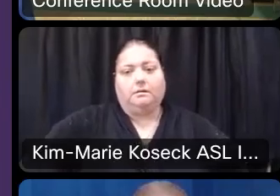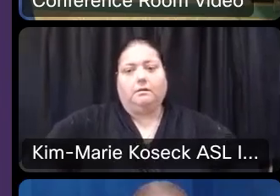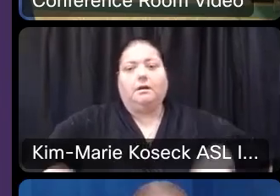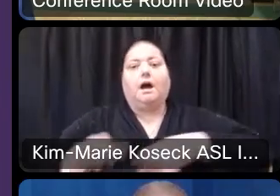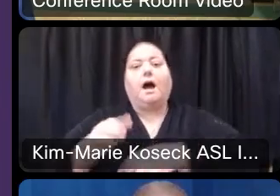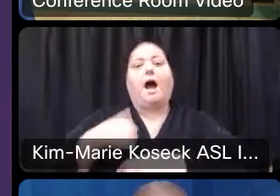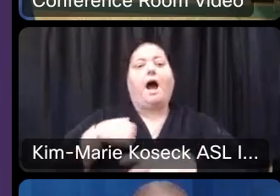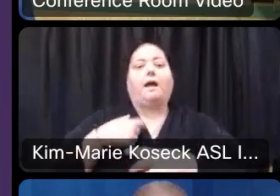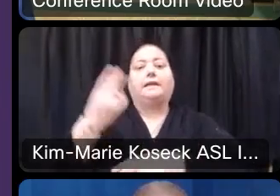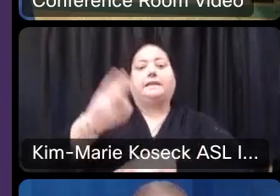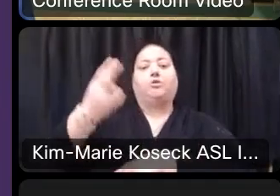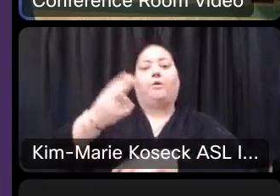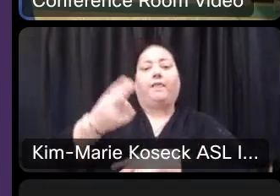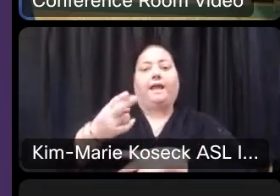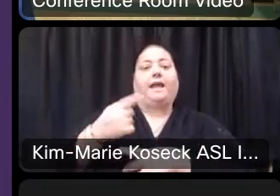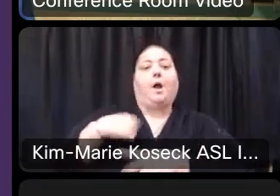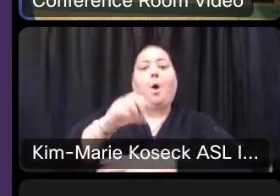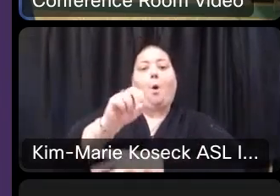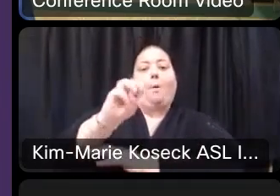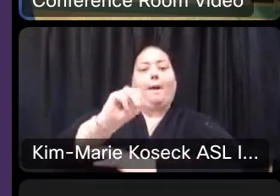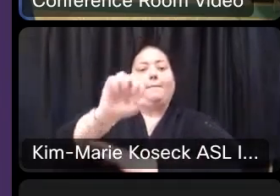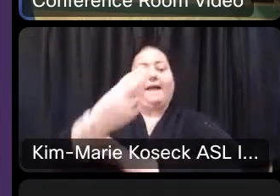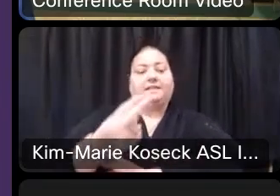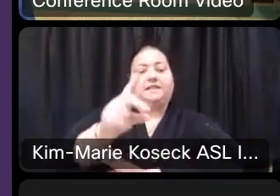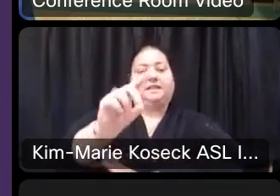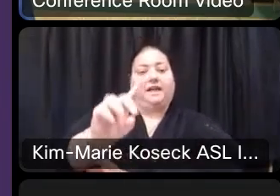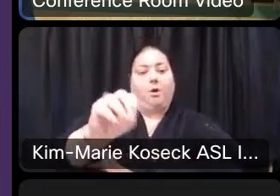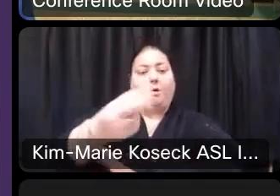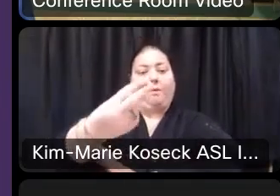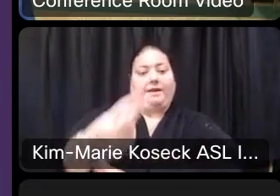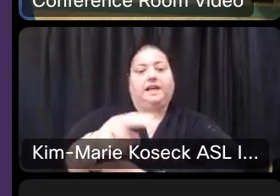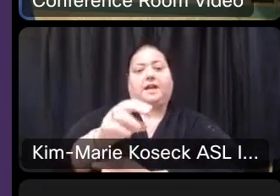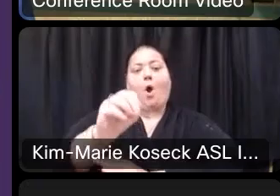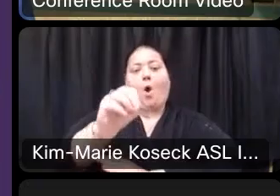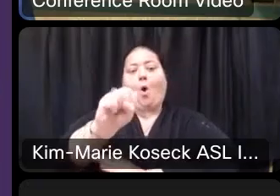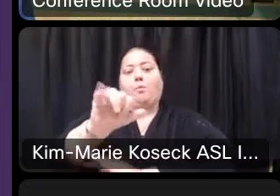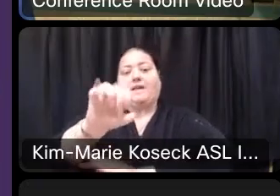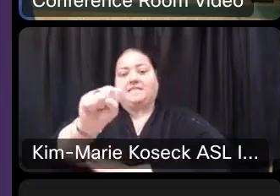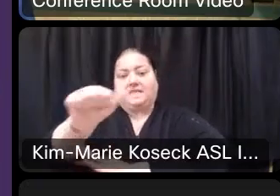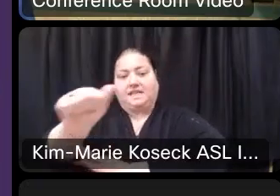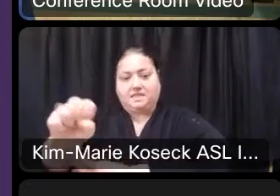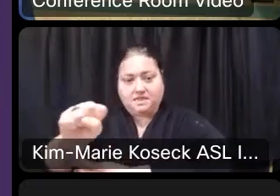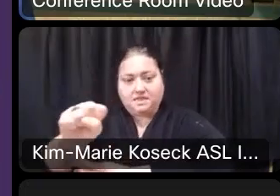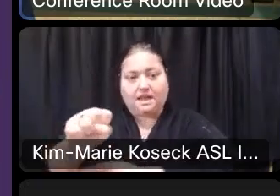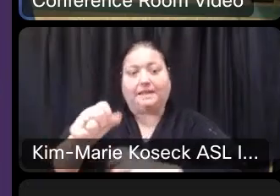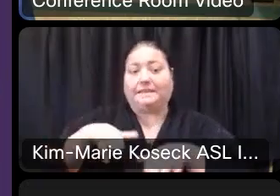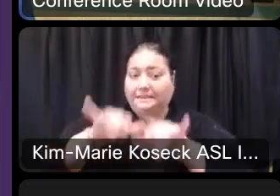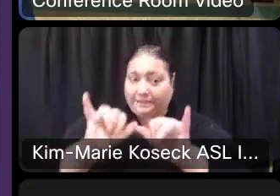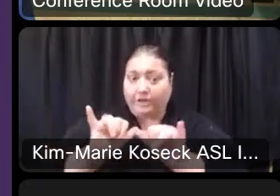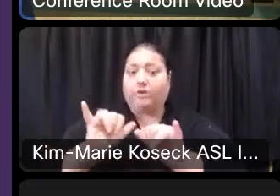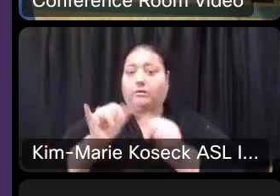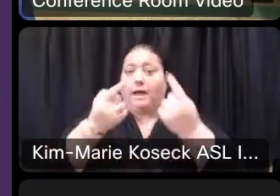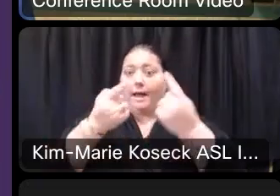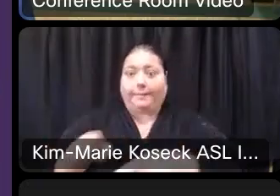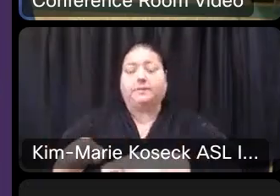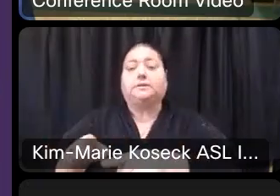And historically, that was between OMH, DOH, and OASIS. And it still exists. And it's